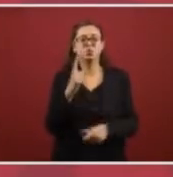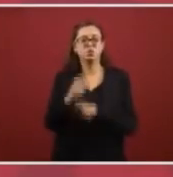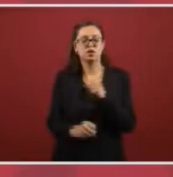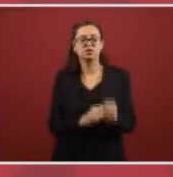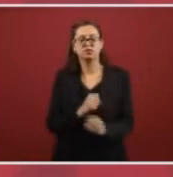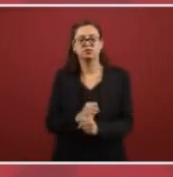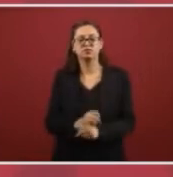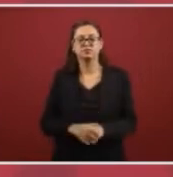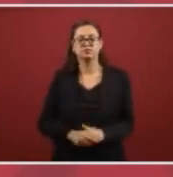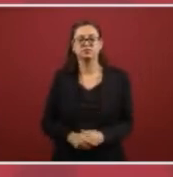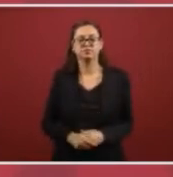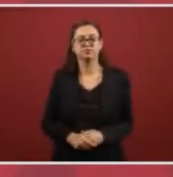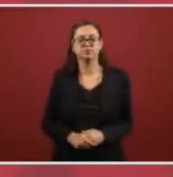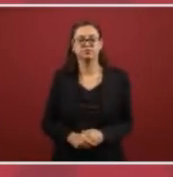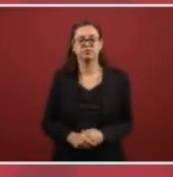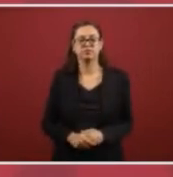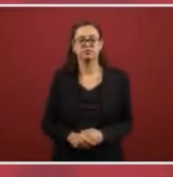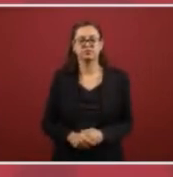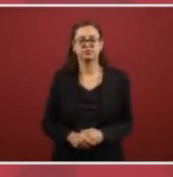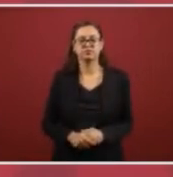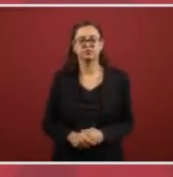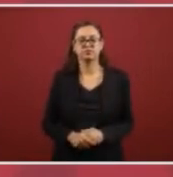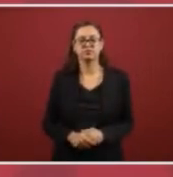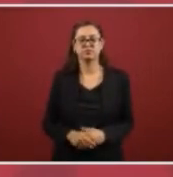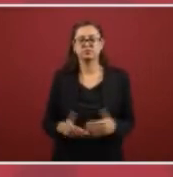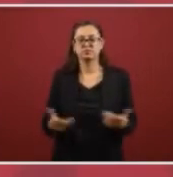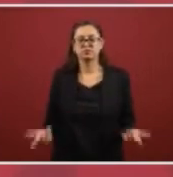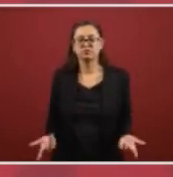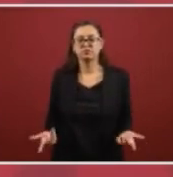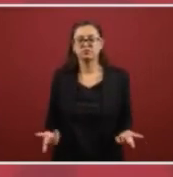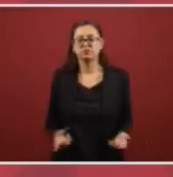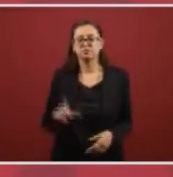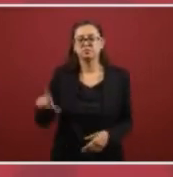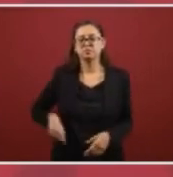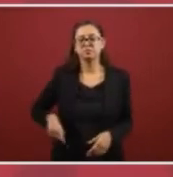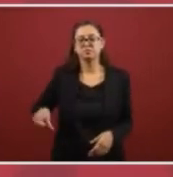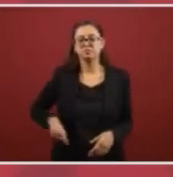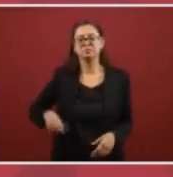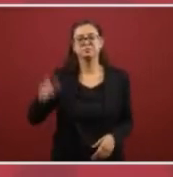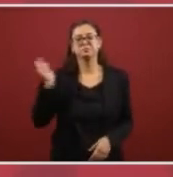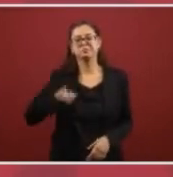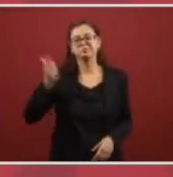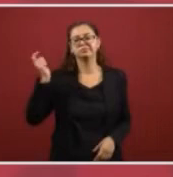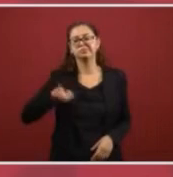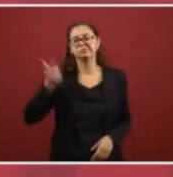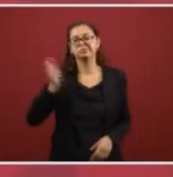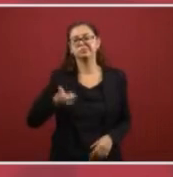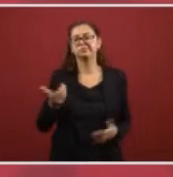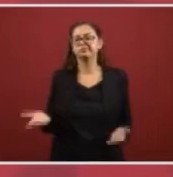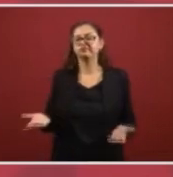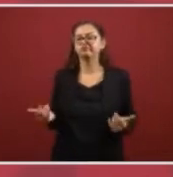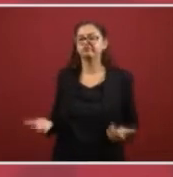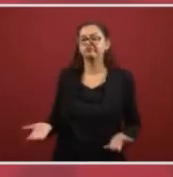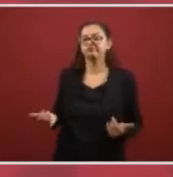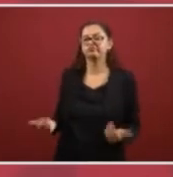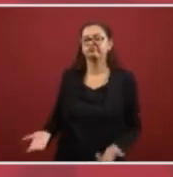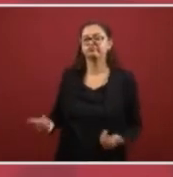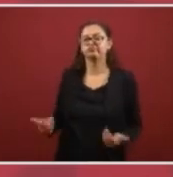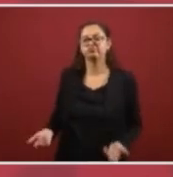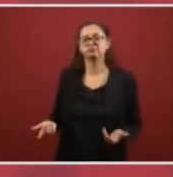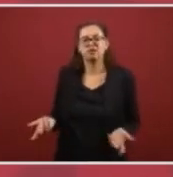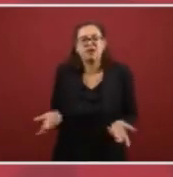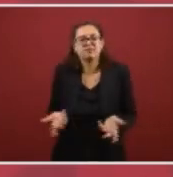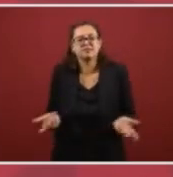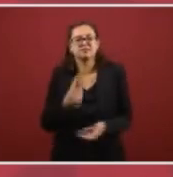1,000 million pesos a year. It was a government that was being supported by the people and